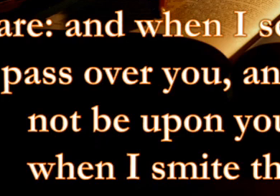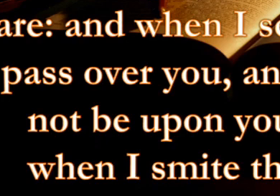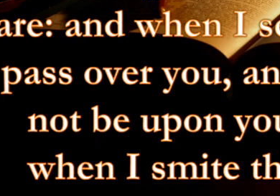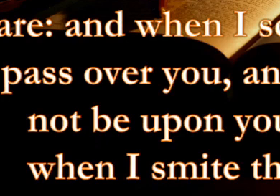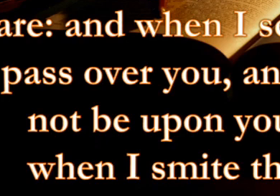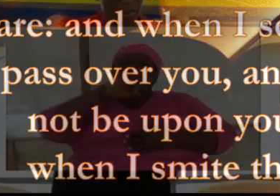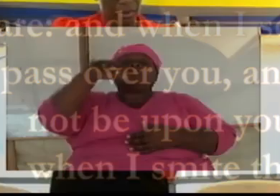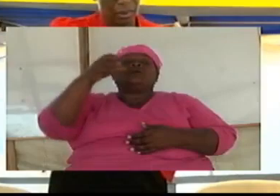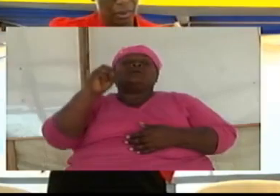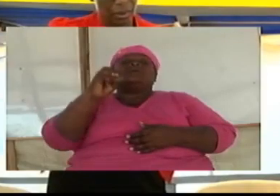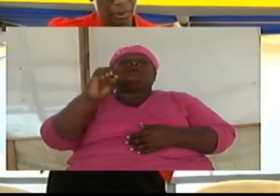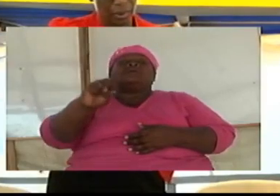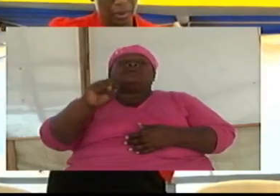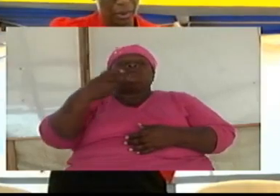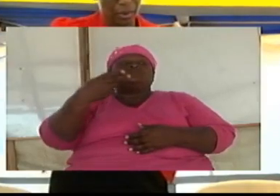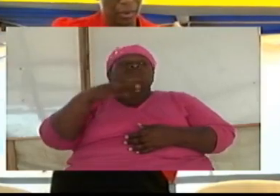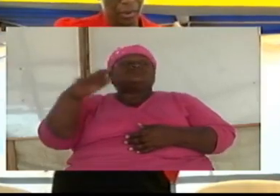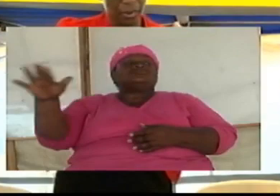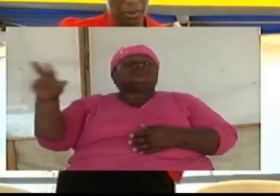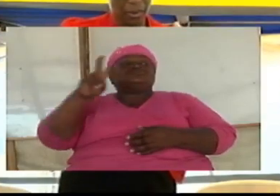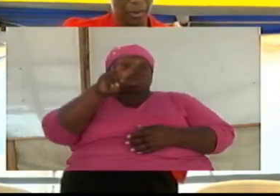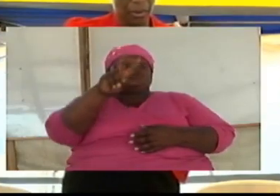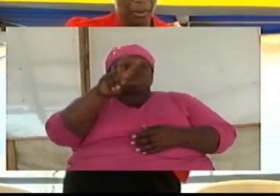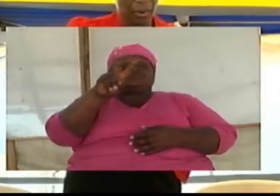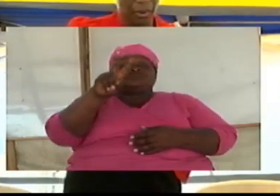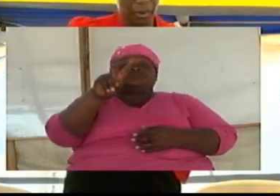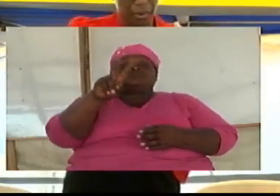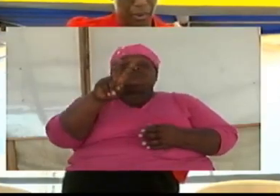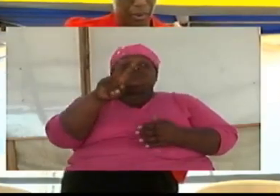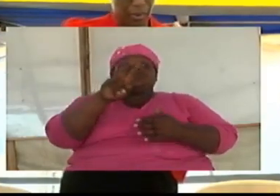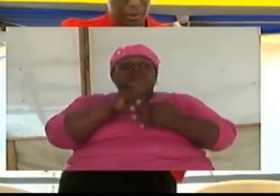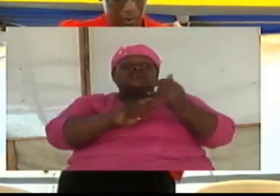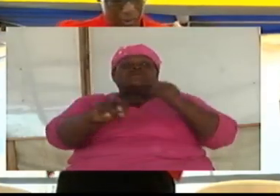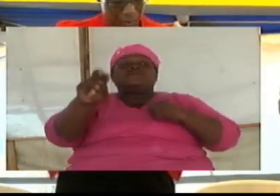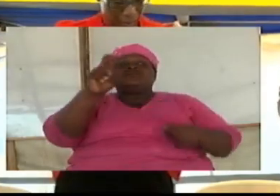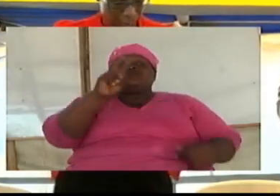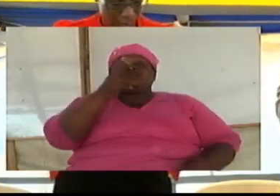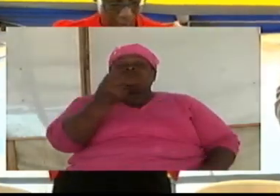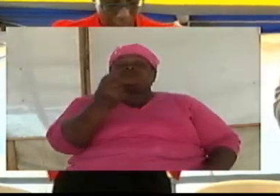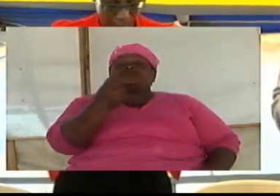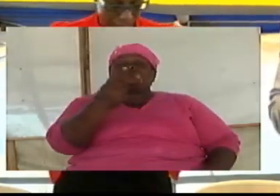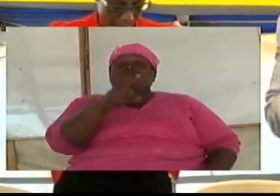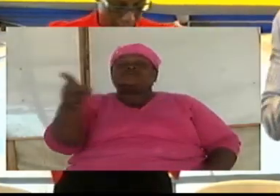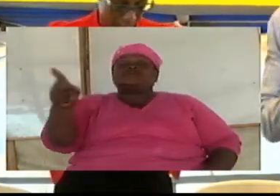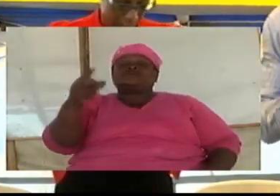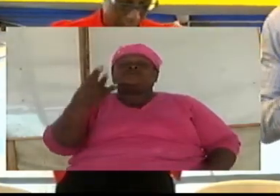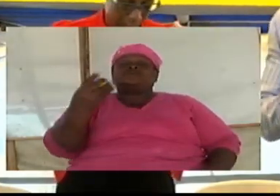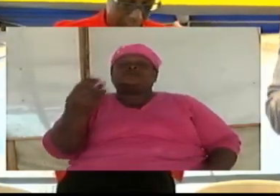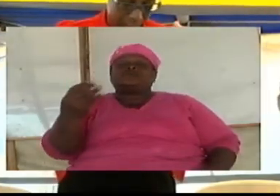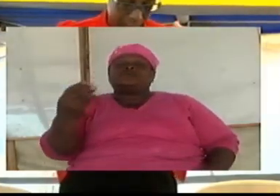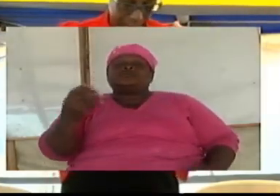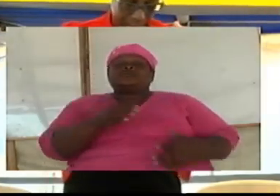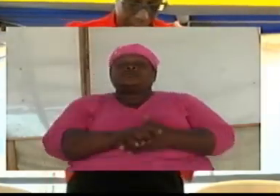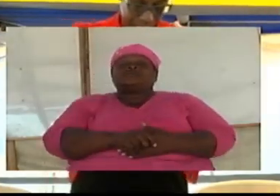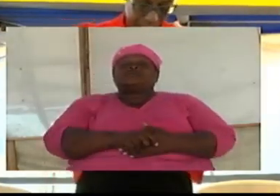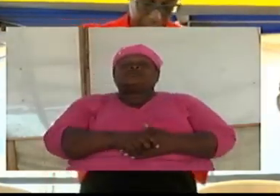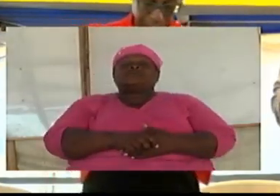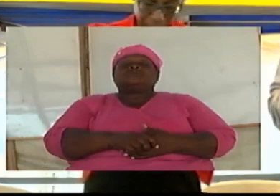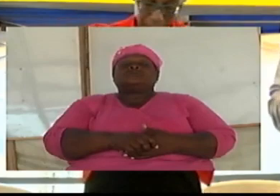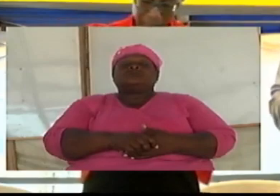to Joshua chapter 2. Amen. I'll read verses 12 and 14 and two more verses.